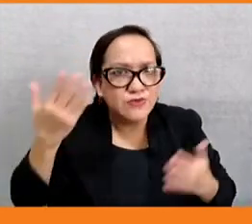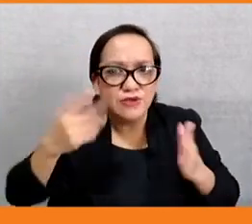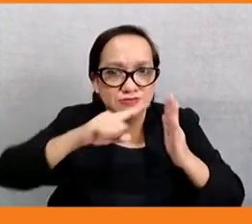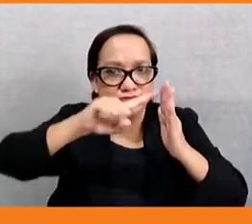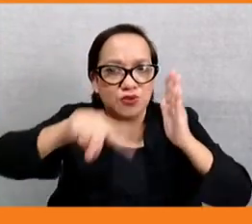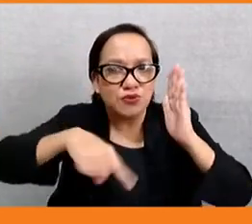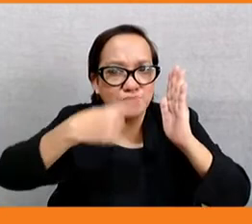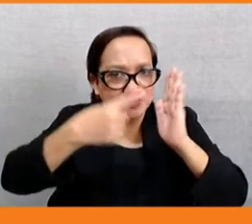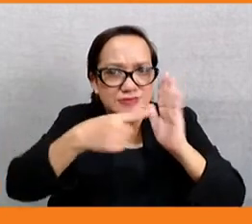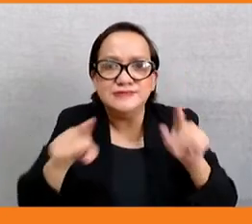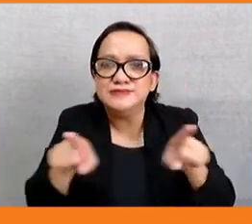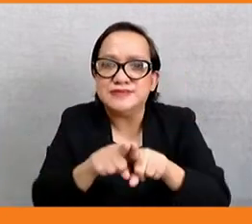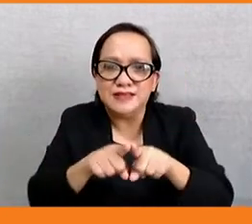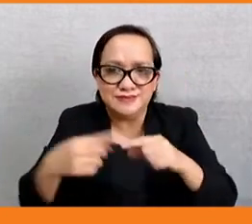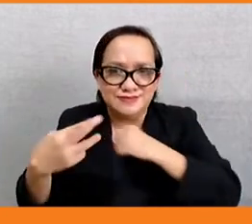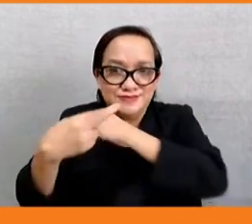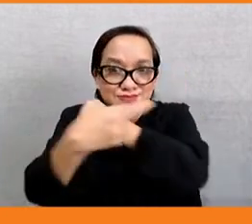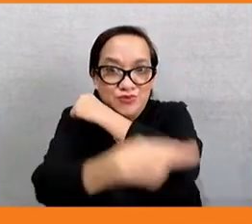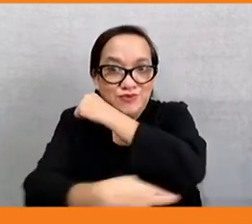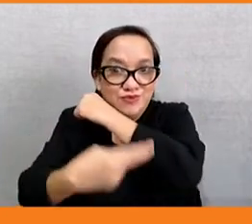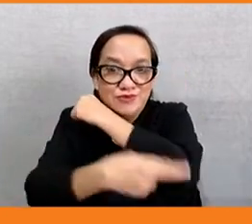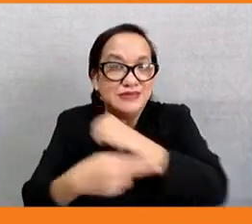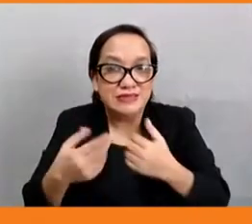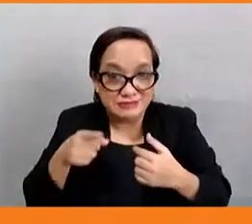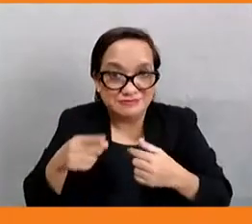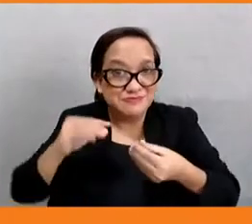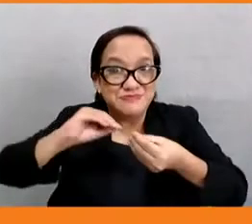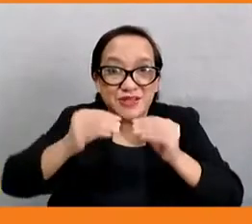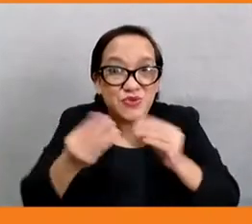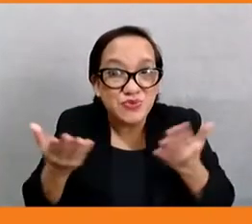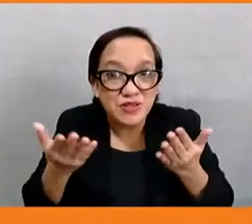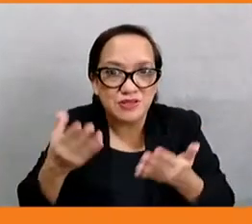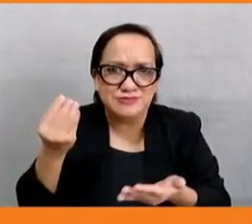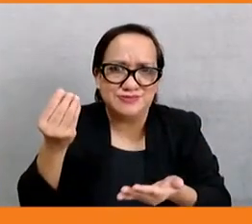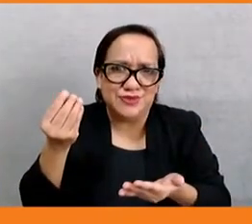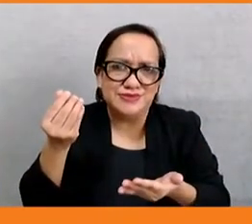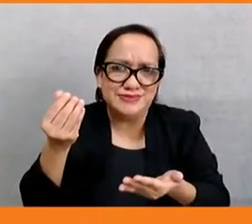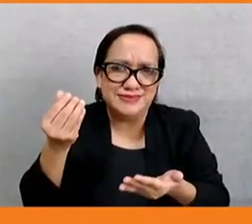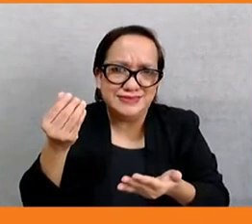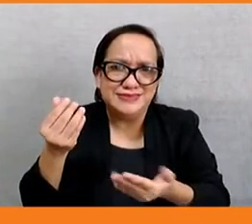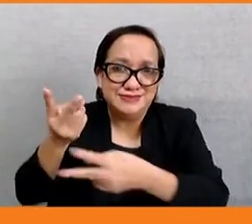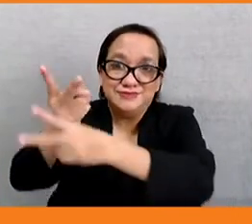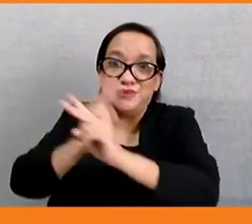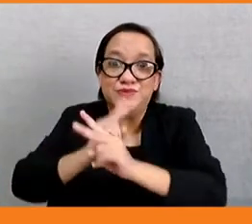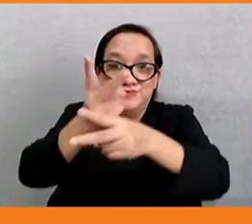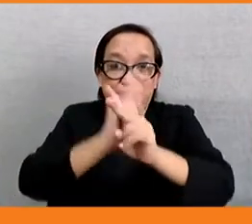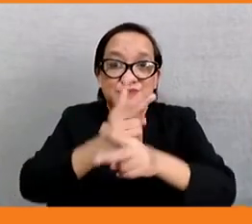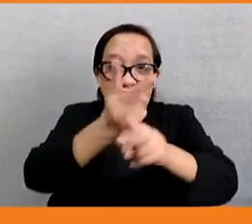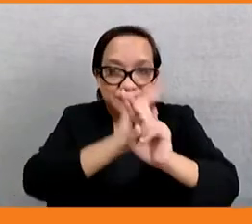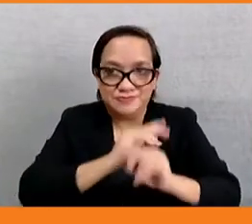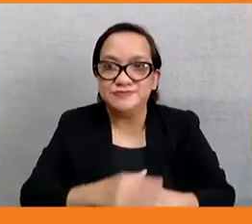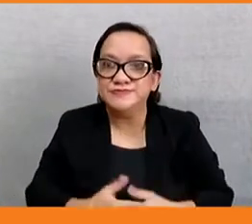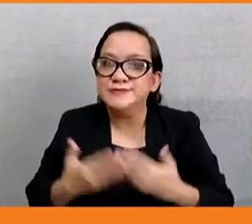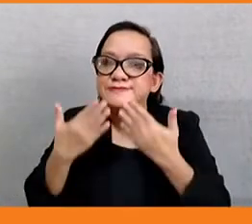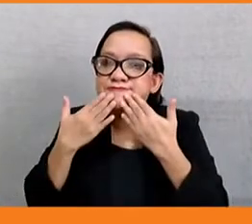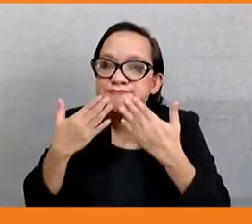crisis. I thank you. Thank you, Hemanta. Mr. President, the questions, there's three issues here that Hemanta raised.